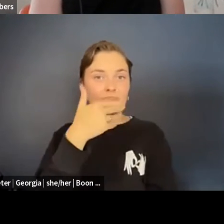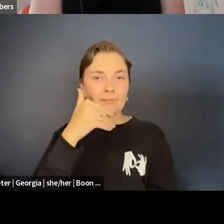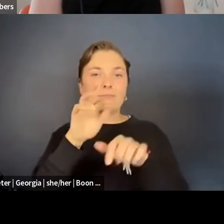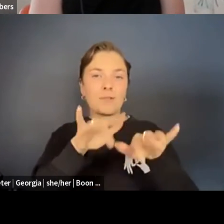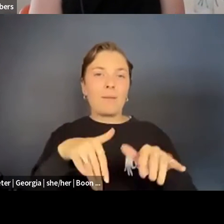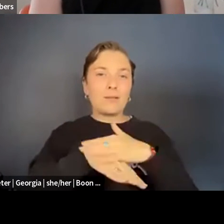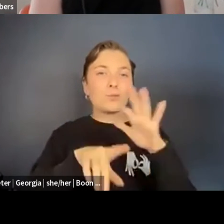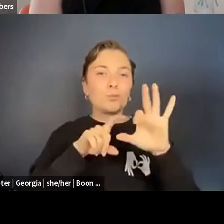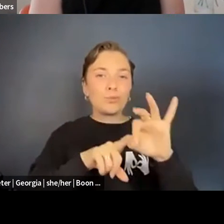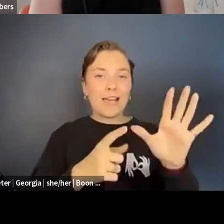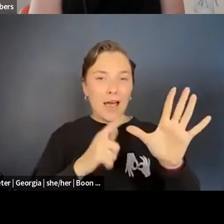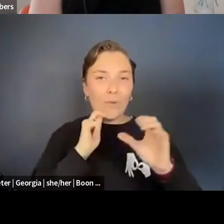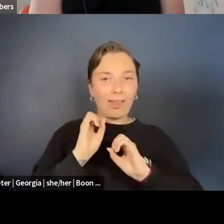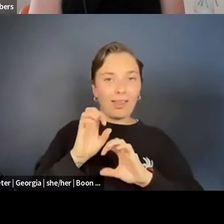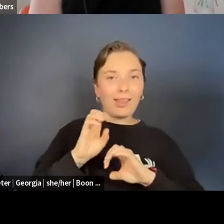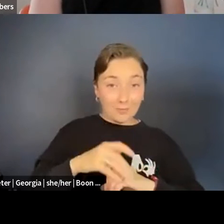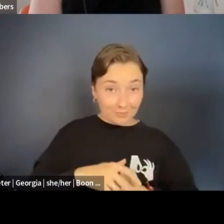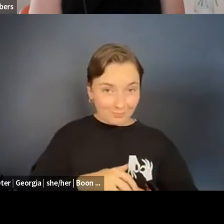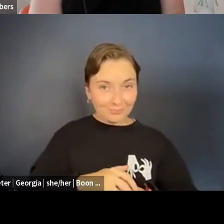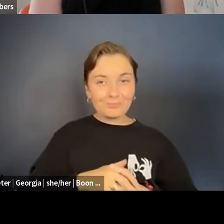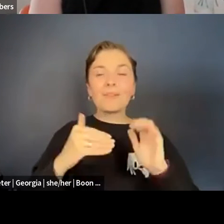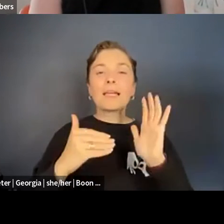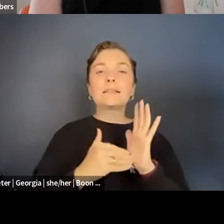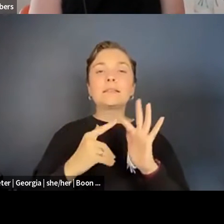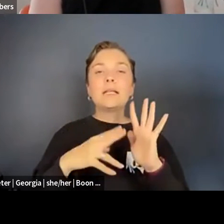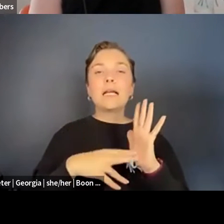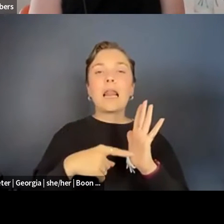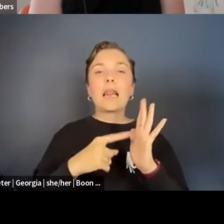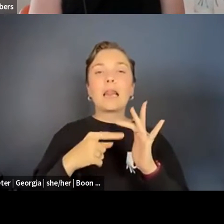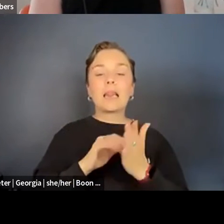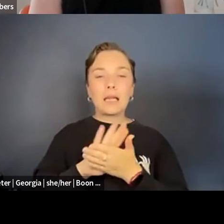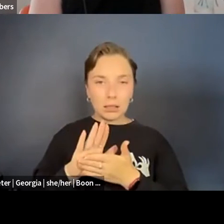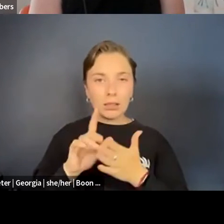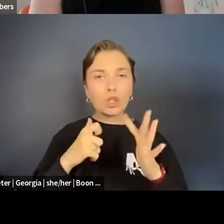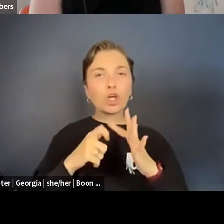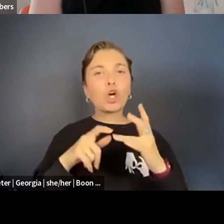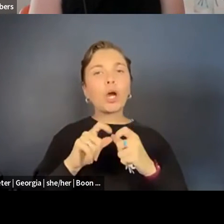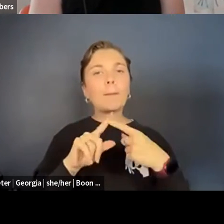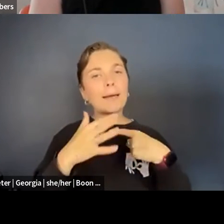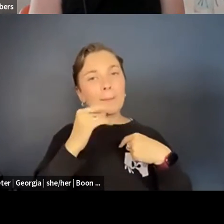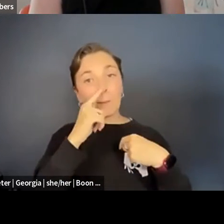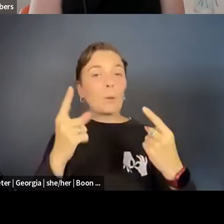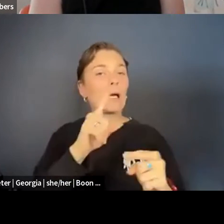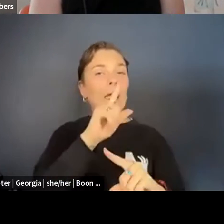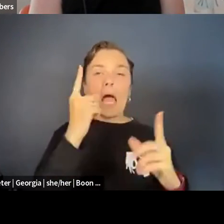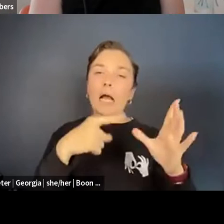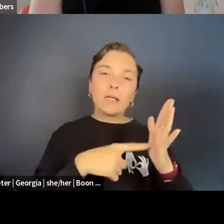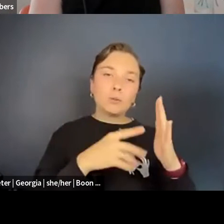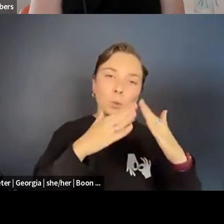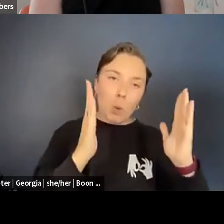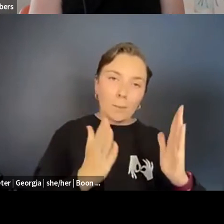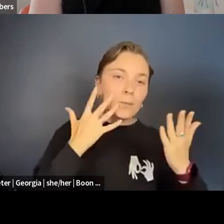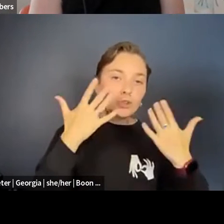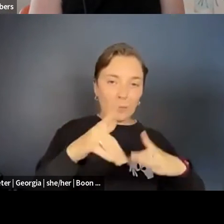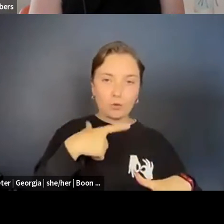in the Q&A and I'll feed it through. So Zenith, Kobe's now asking, for those who cannot be at home when they die due